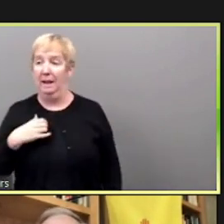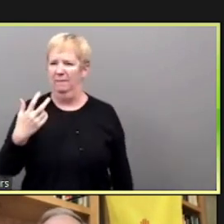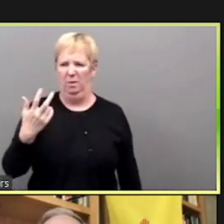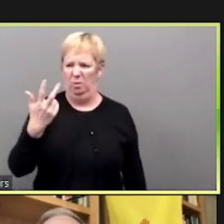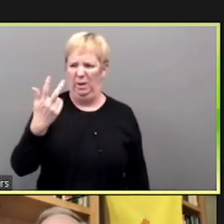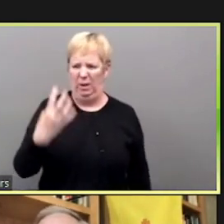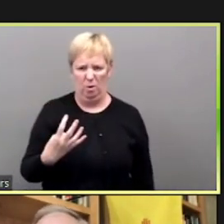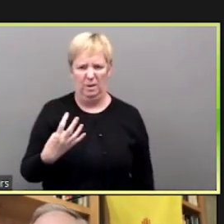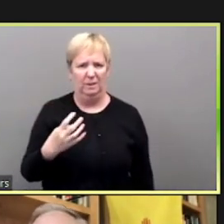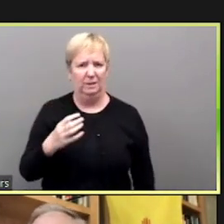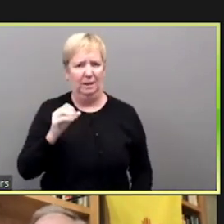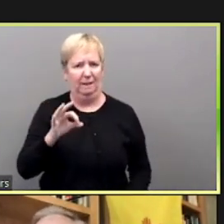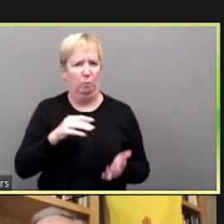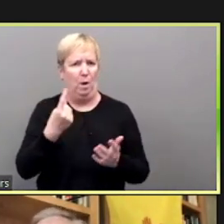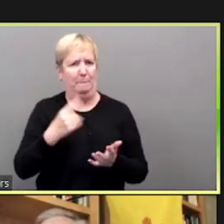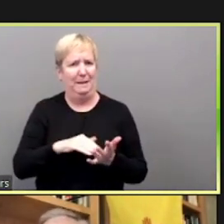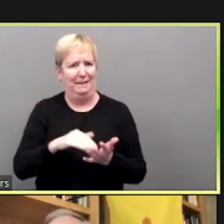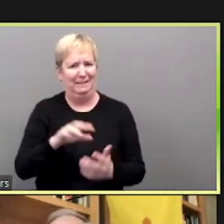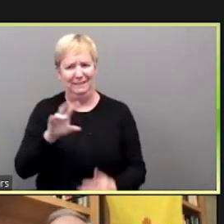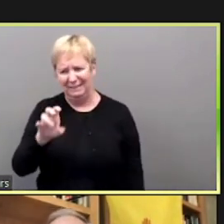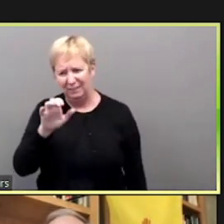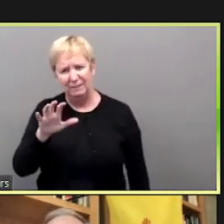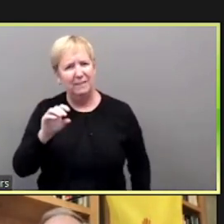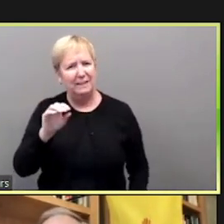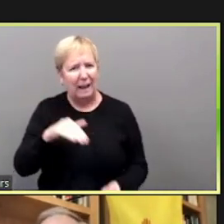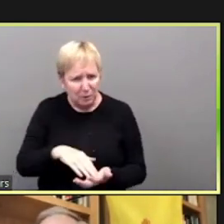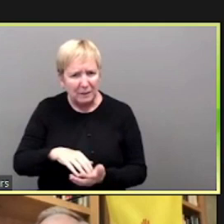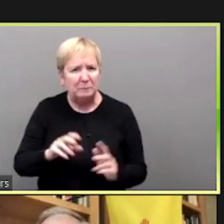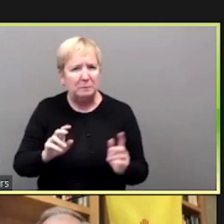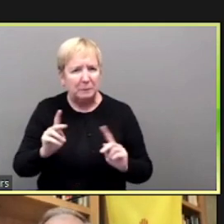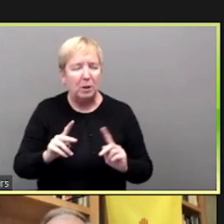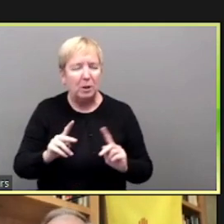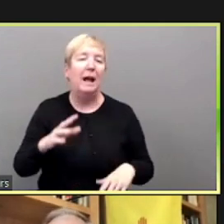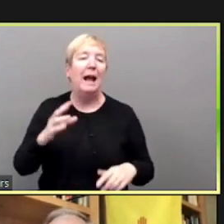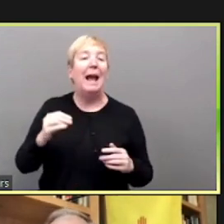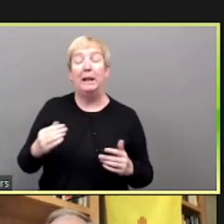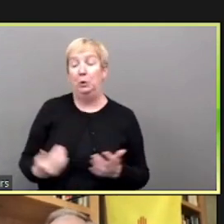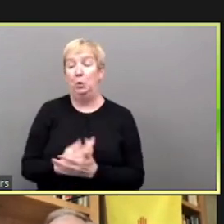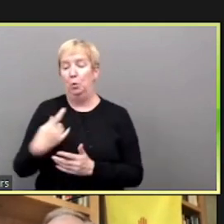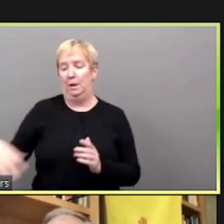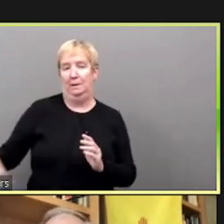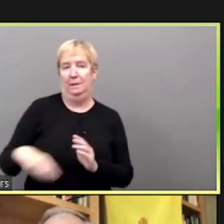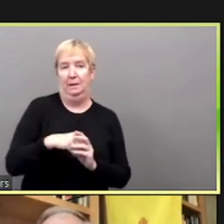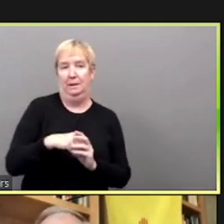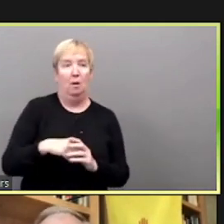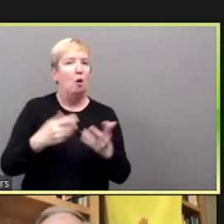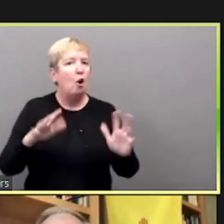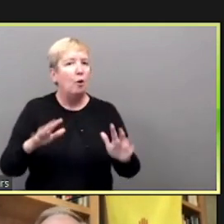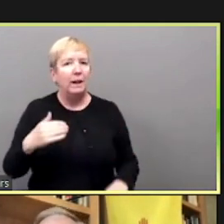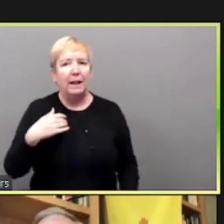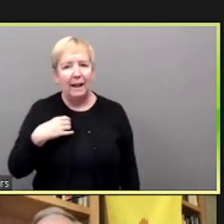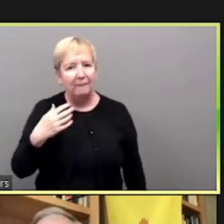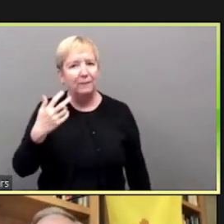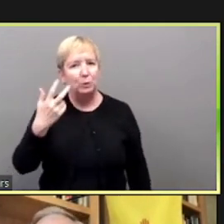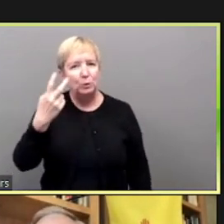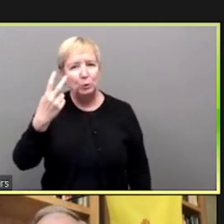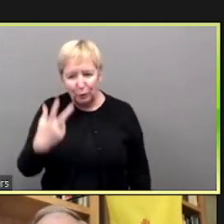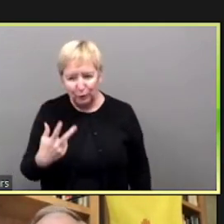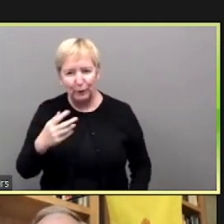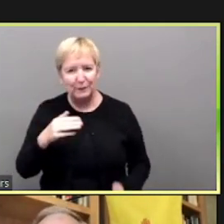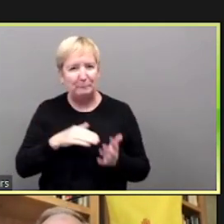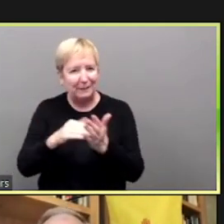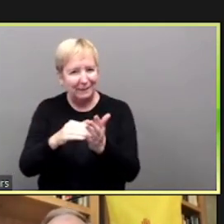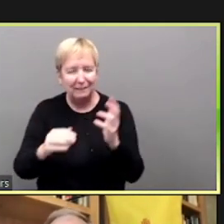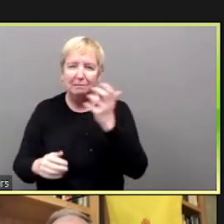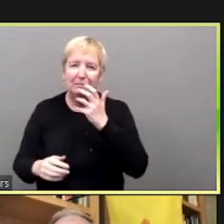750,000, and Curative, a latecomer to testing in New Mexico, up to almost 2/3 tests. So we're making good